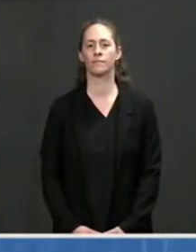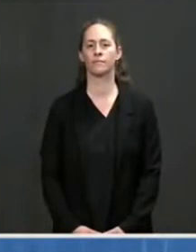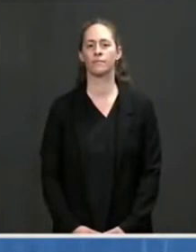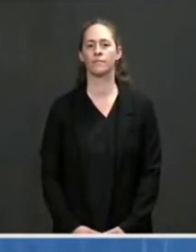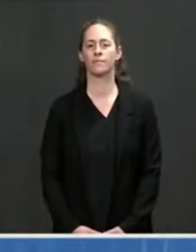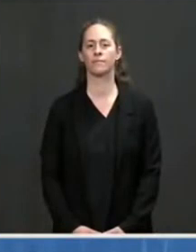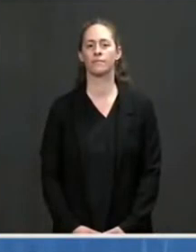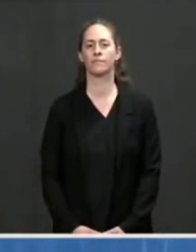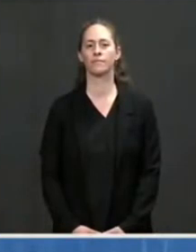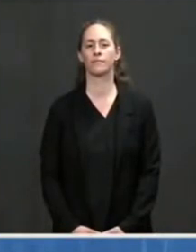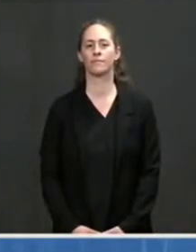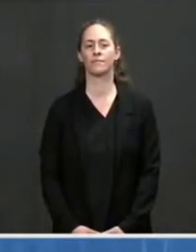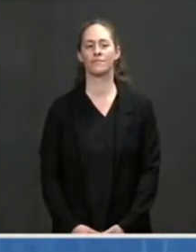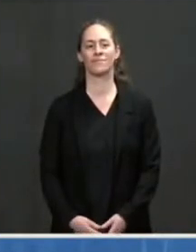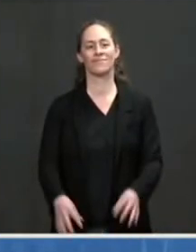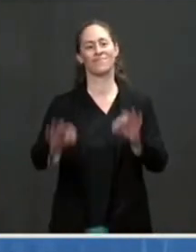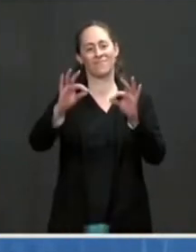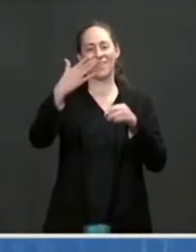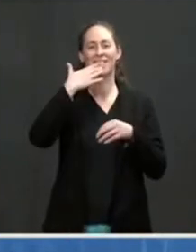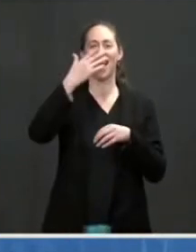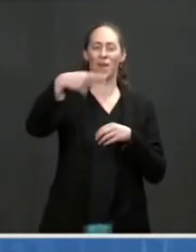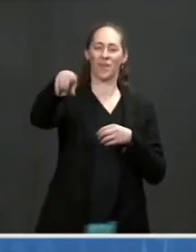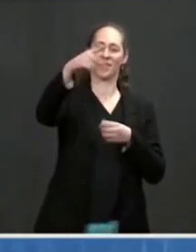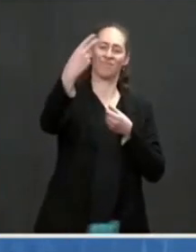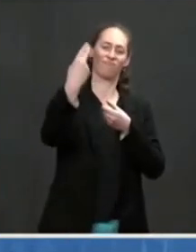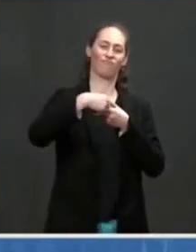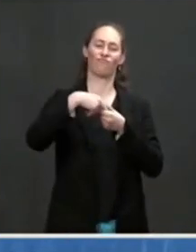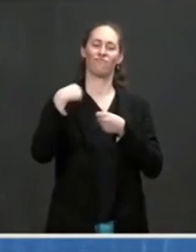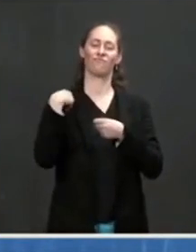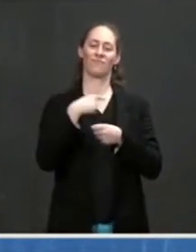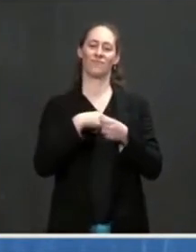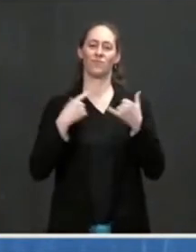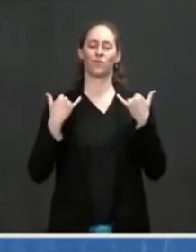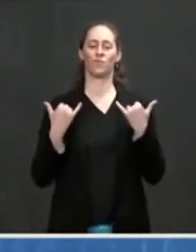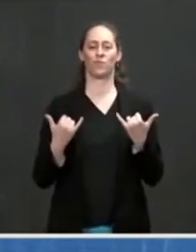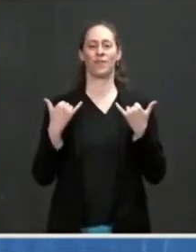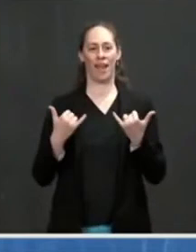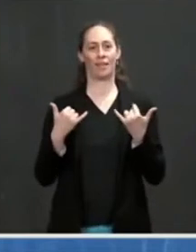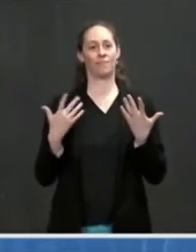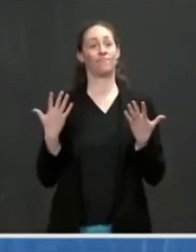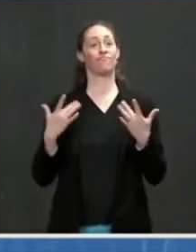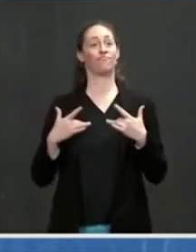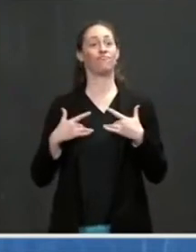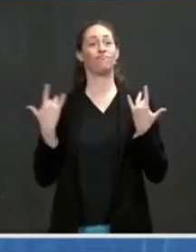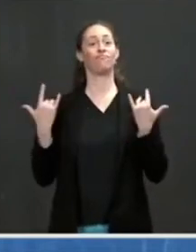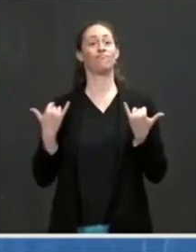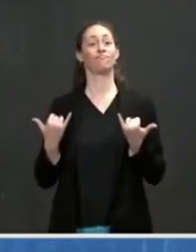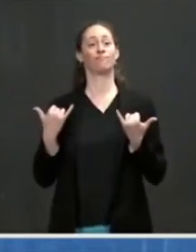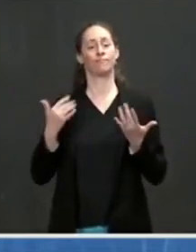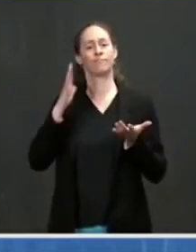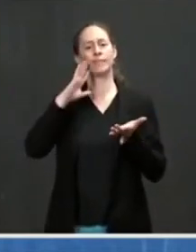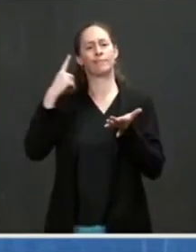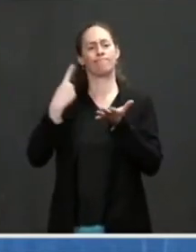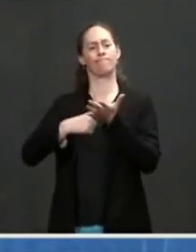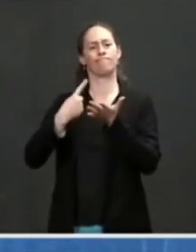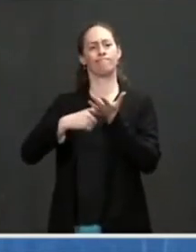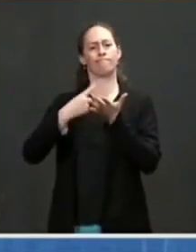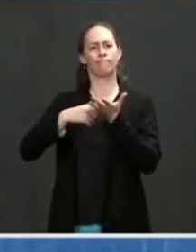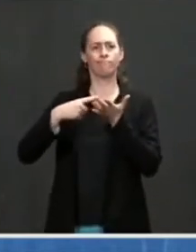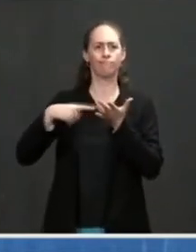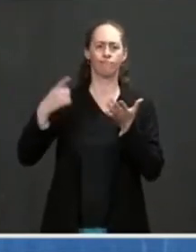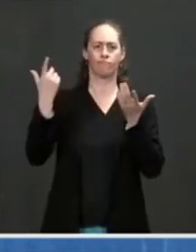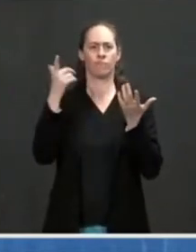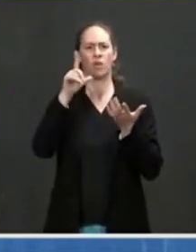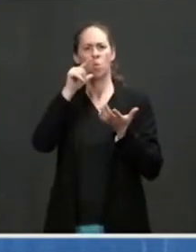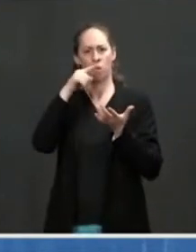Thank you for joining us. Today we will get a state of the pandemic update from Dr. Walensky, and Dr. Fauci will highlight the